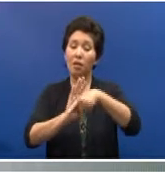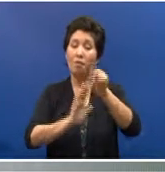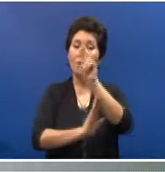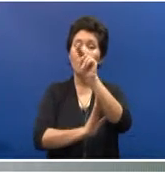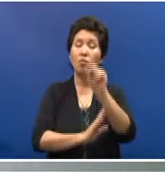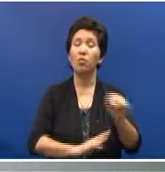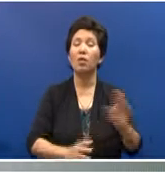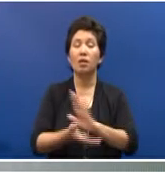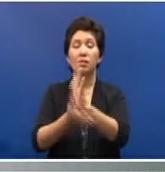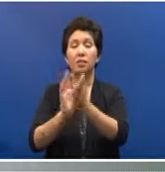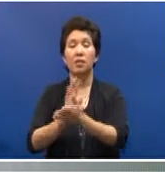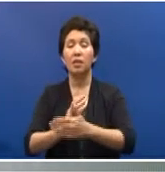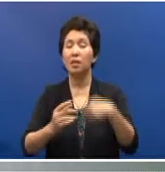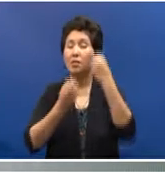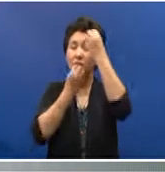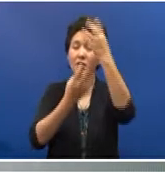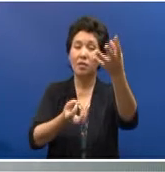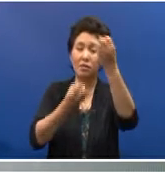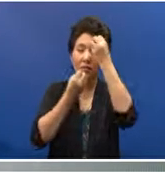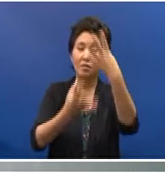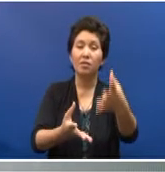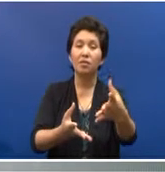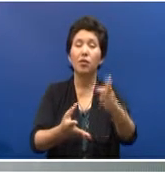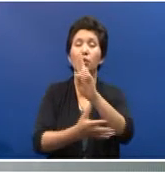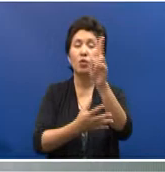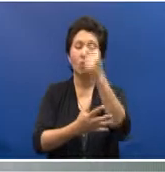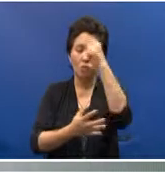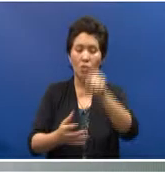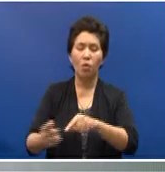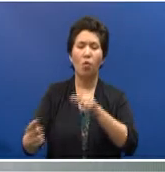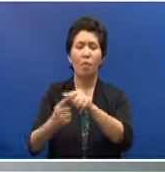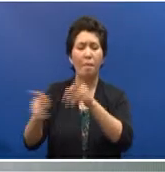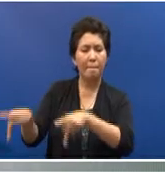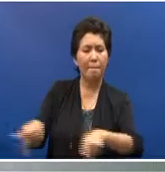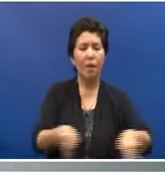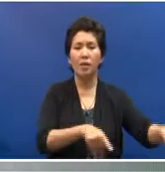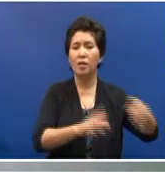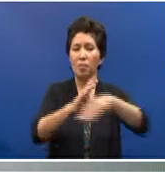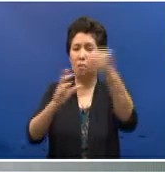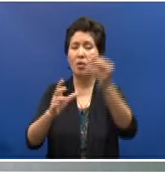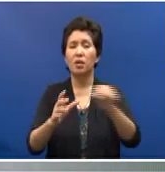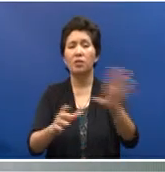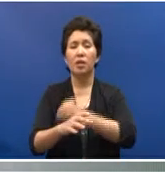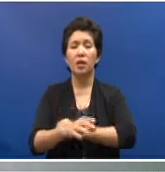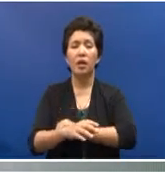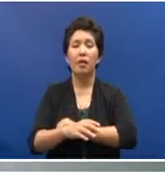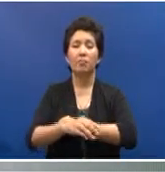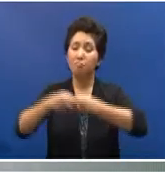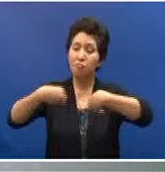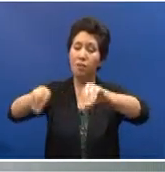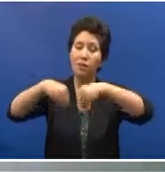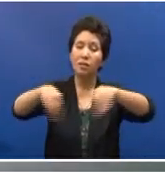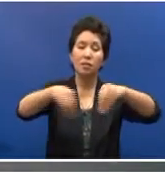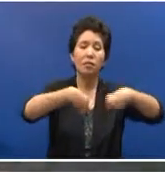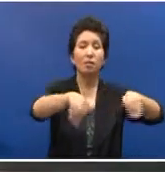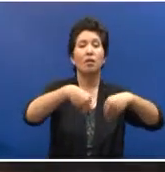patterns. These informations will then be used to plan the productions and marketing strategy.